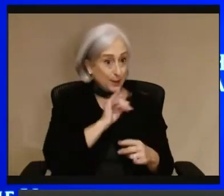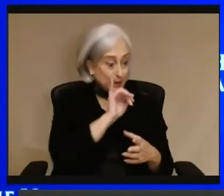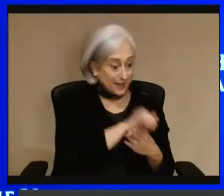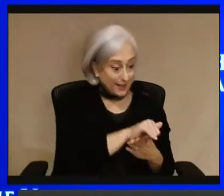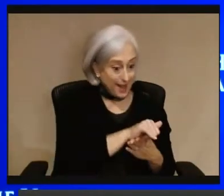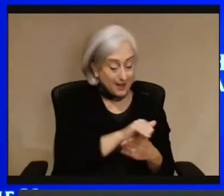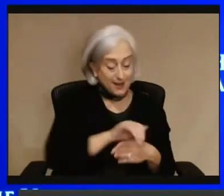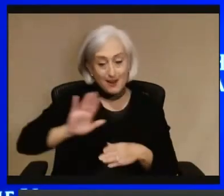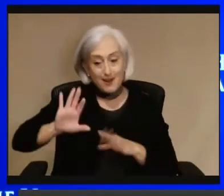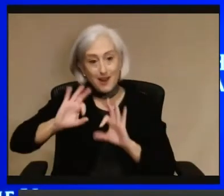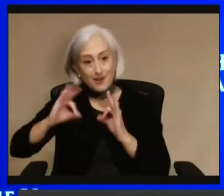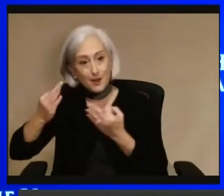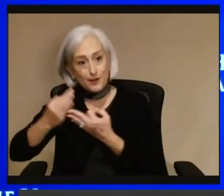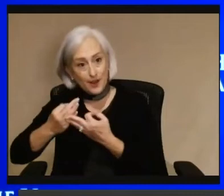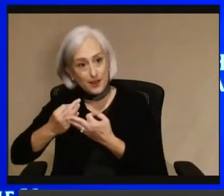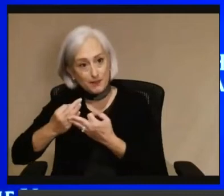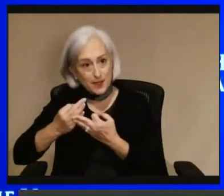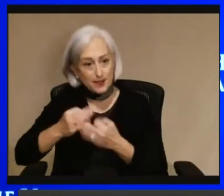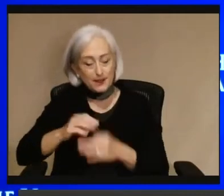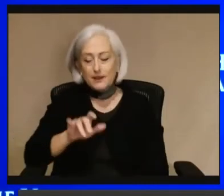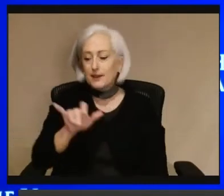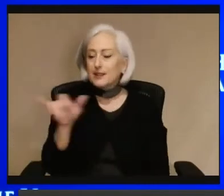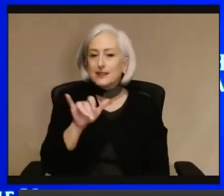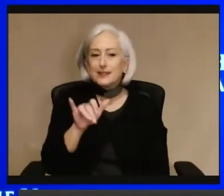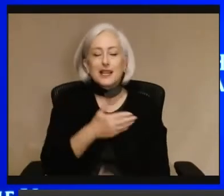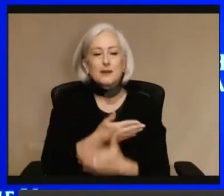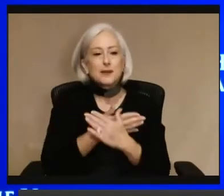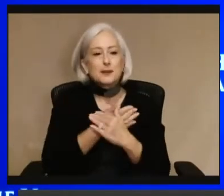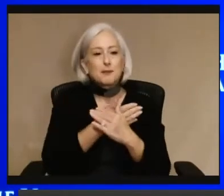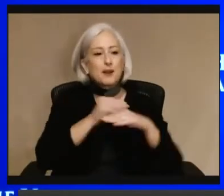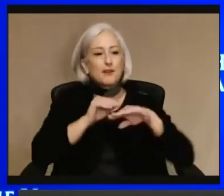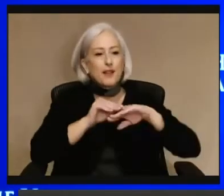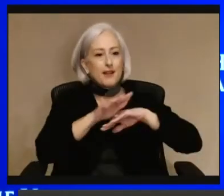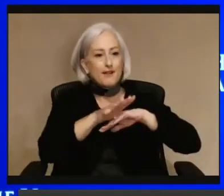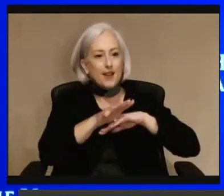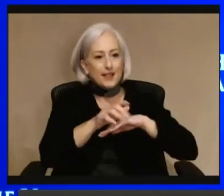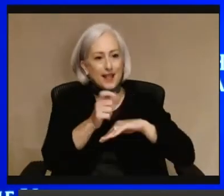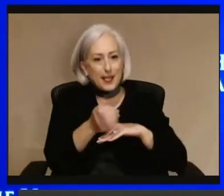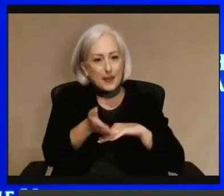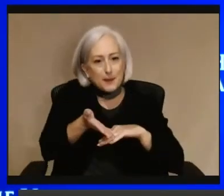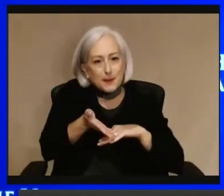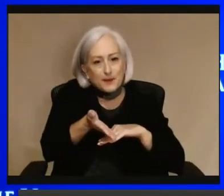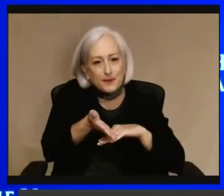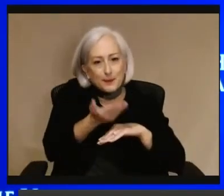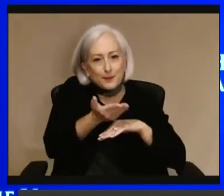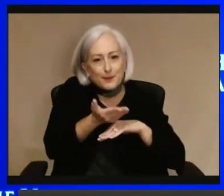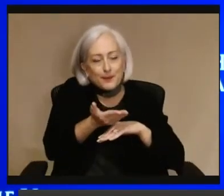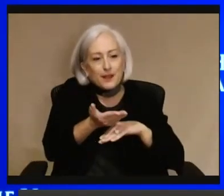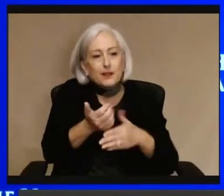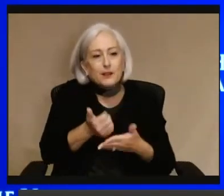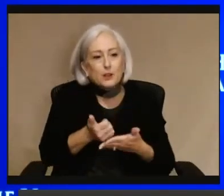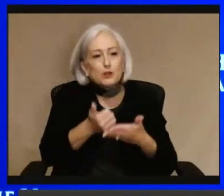butterfly effect, like Dr. Nawalnik talked about, just a little nudge. Just take that first step. There are resources out there.